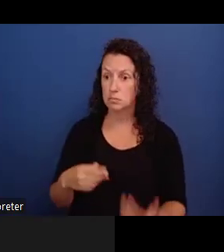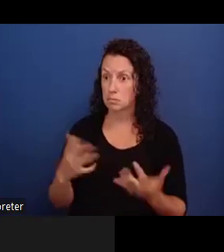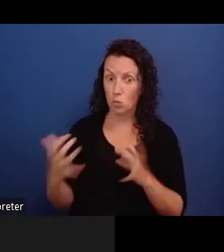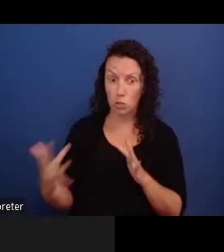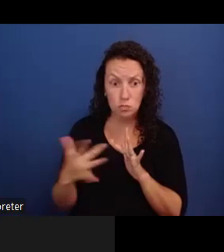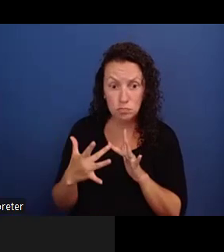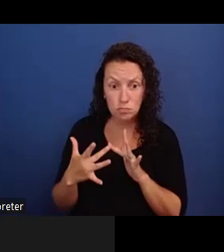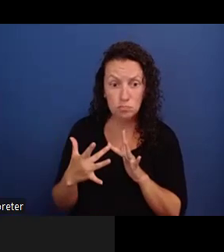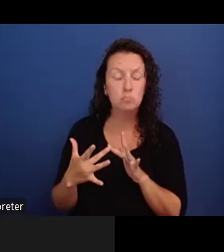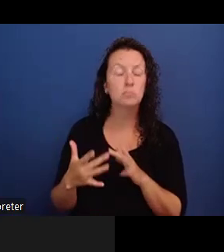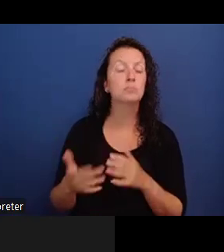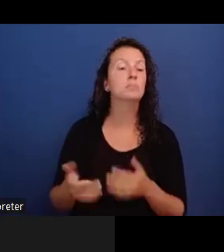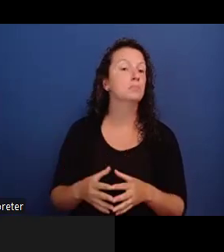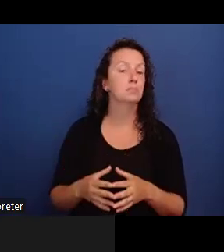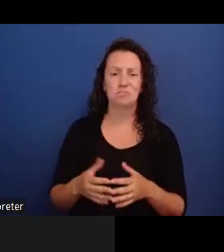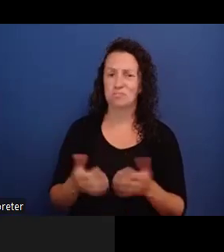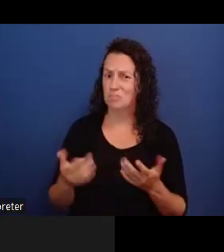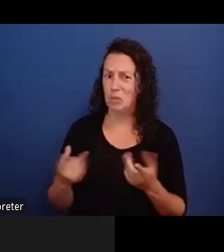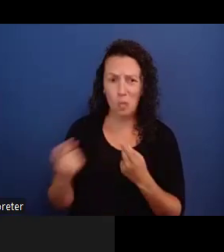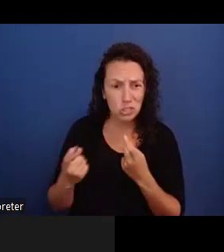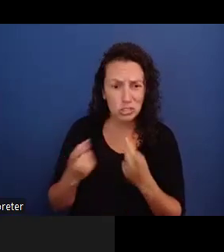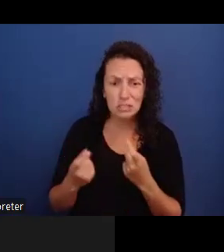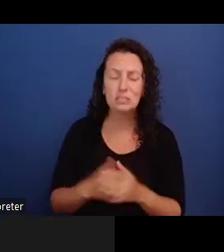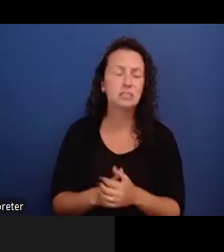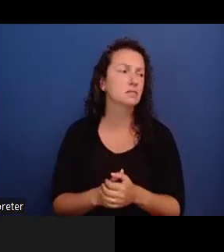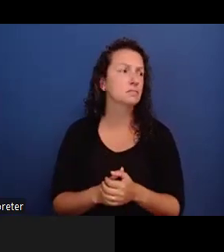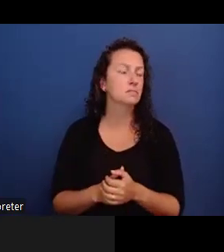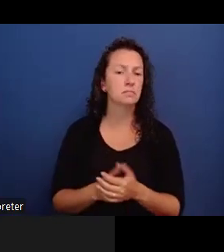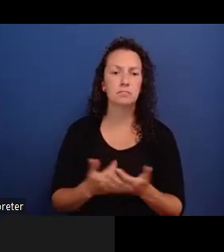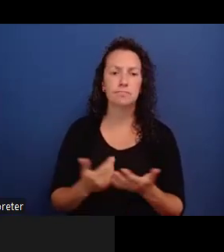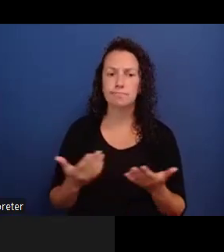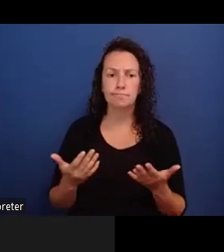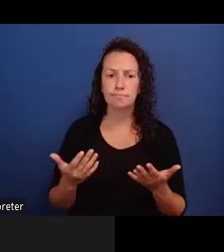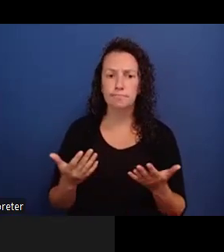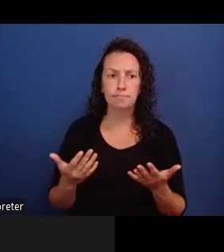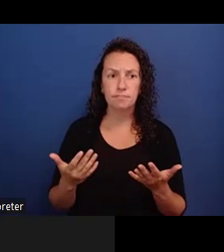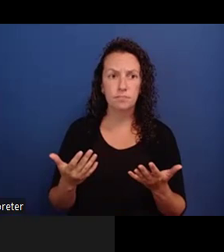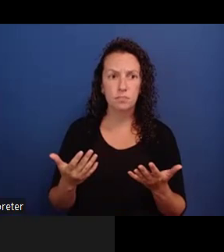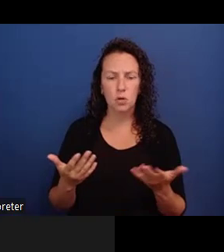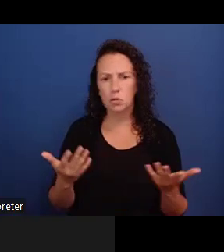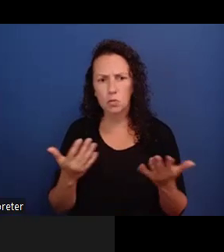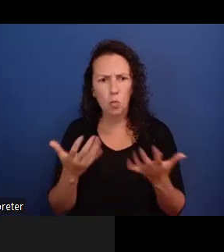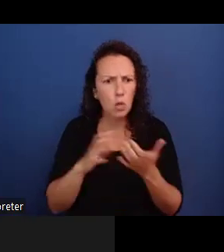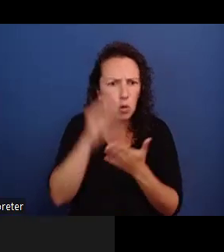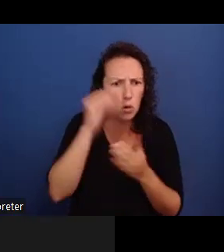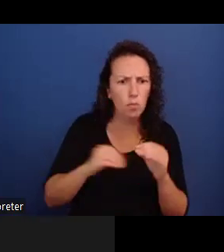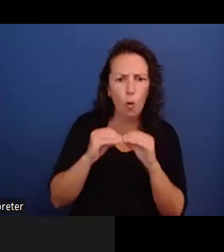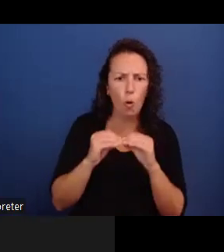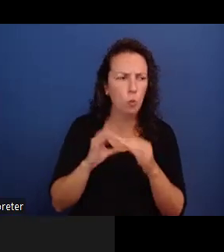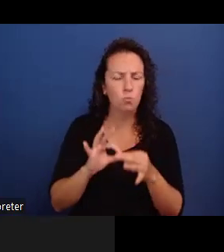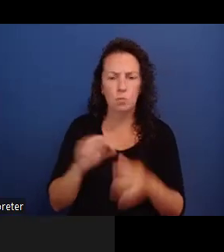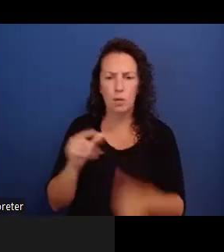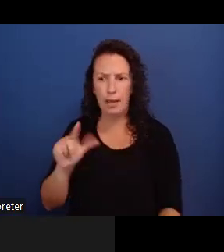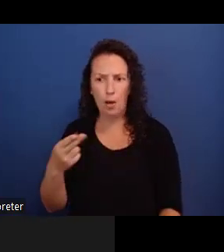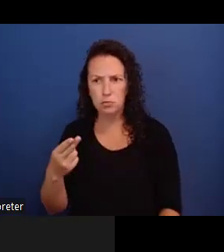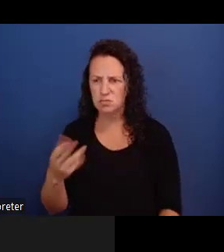me with any questions or any sort of information, about the Lighthouse, please feel